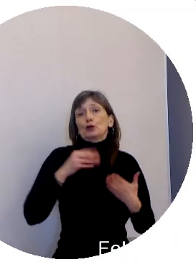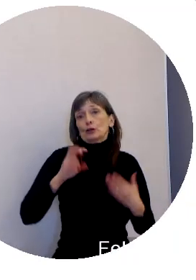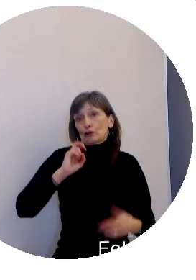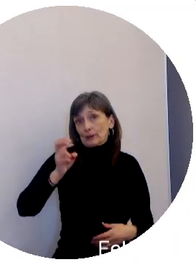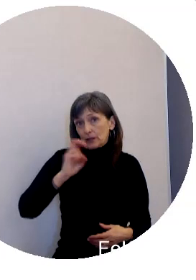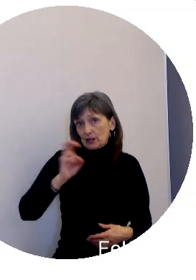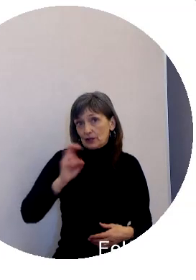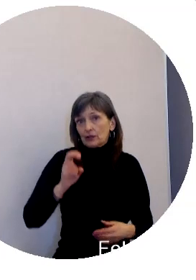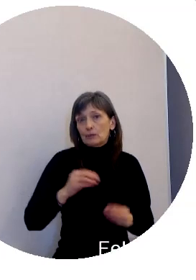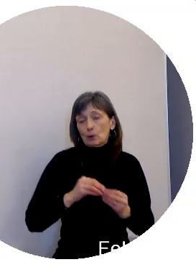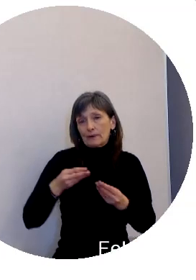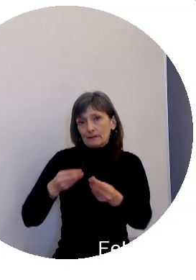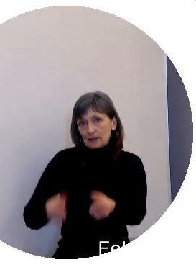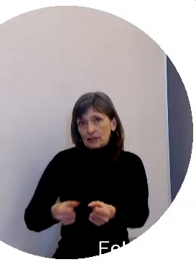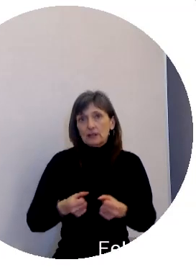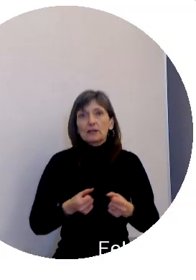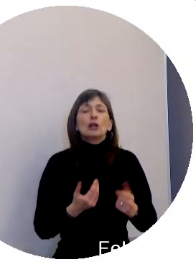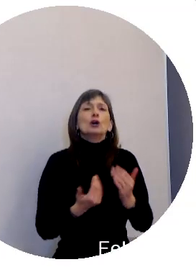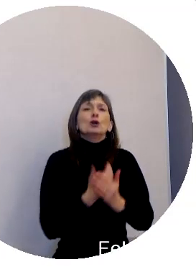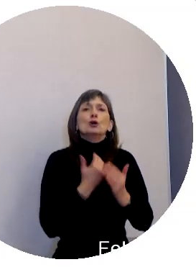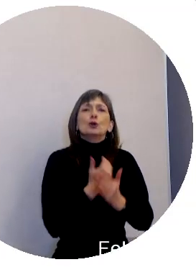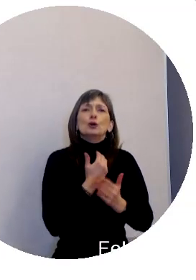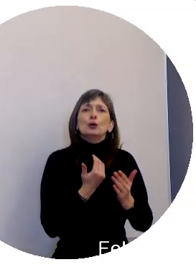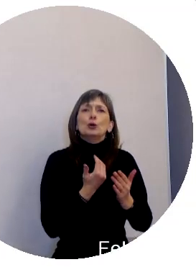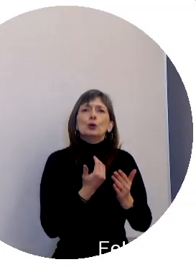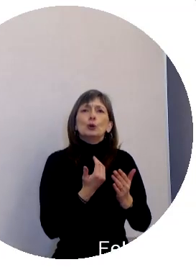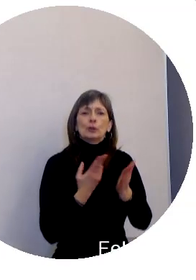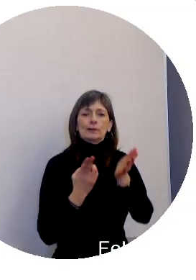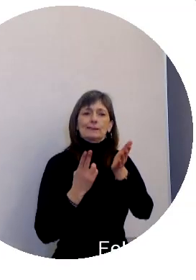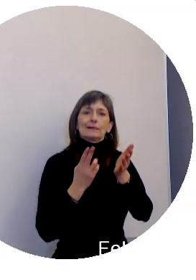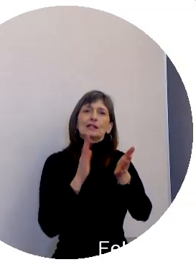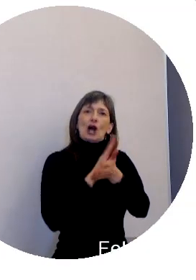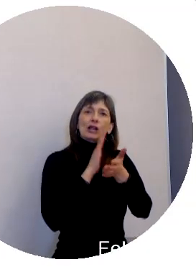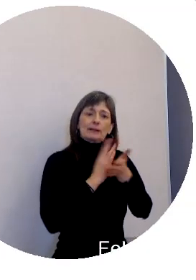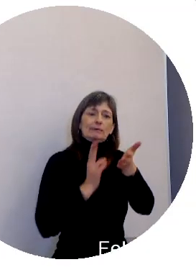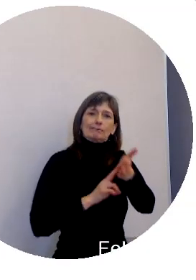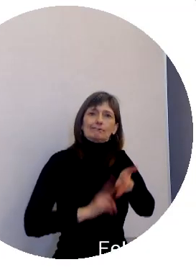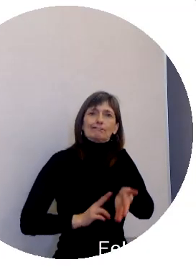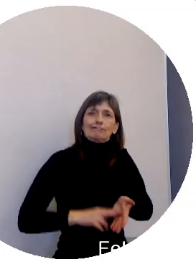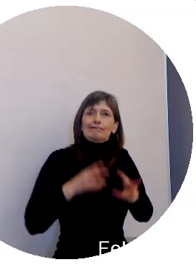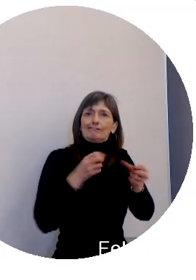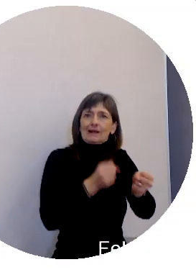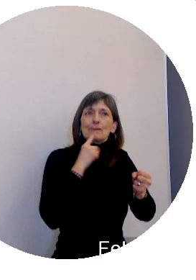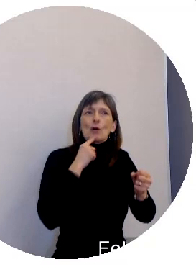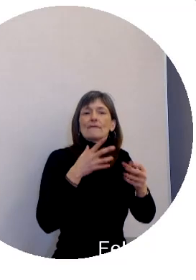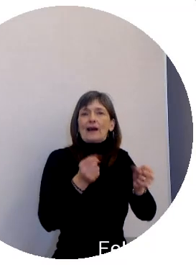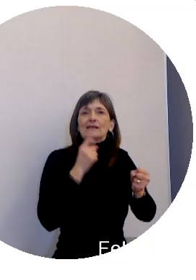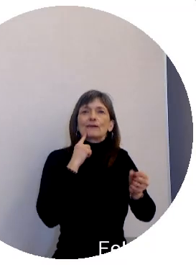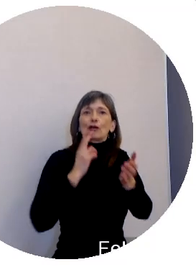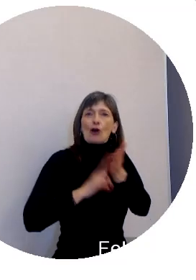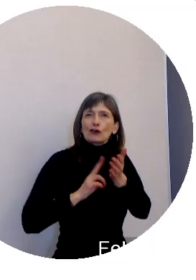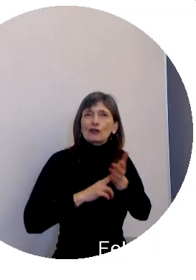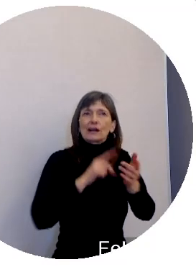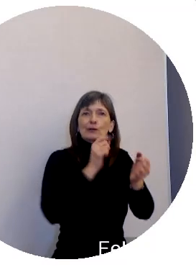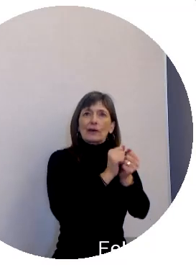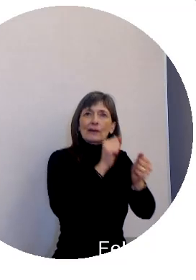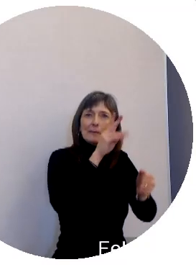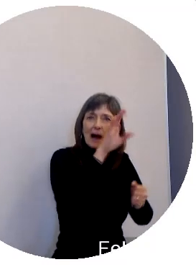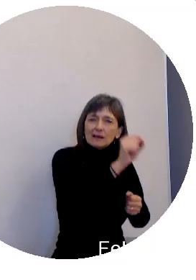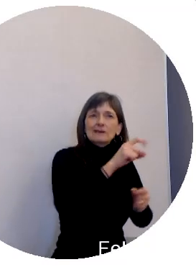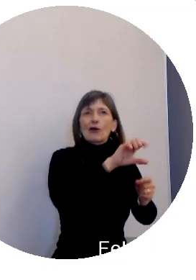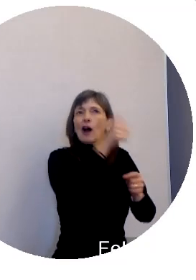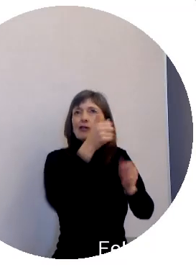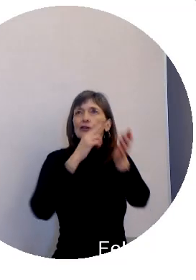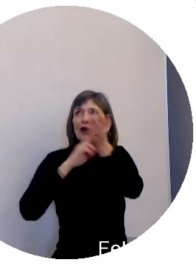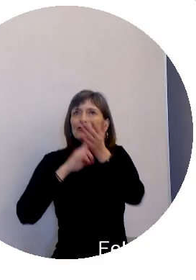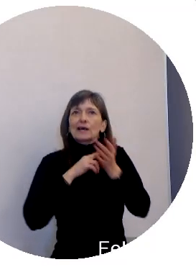division. We have a new DocuSign software which will help us expedite executing contracts and